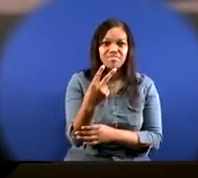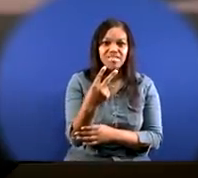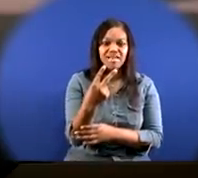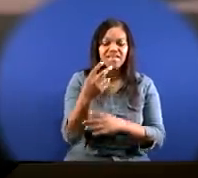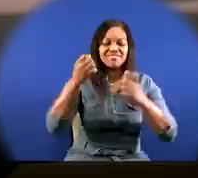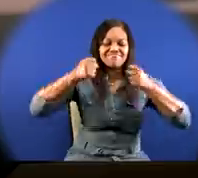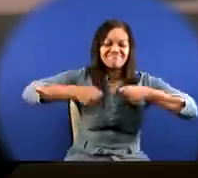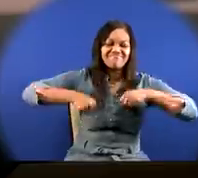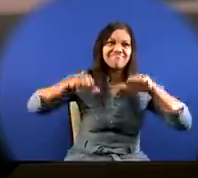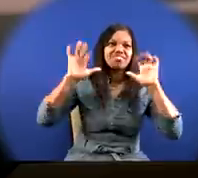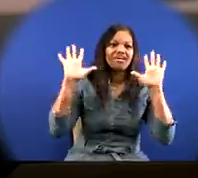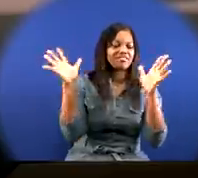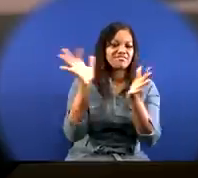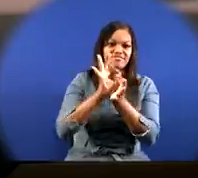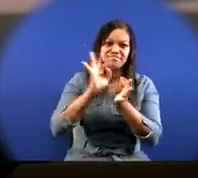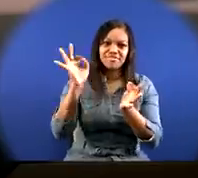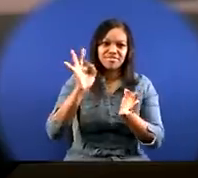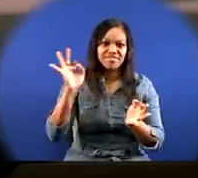his spirit.